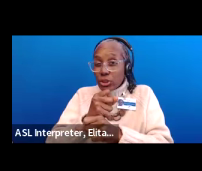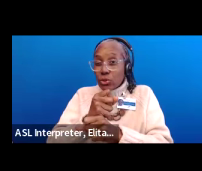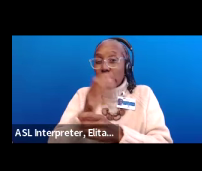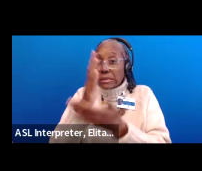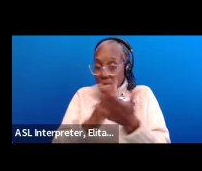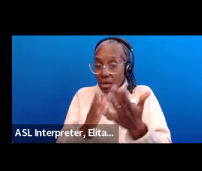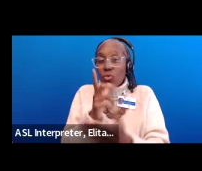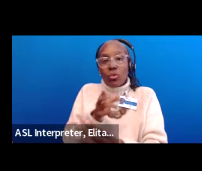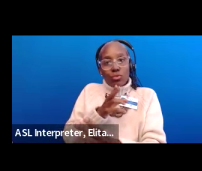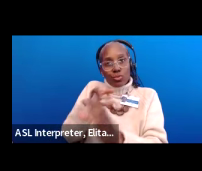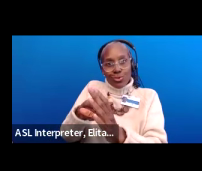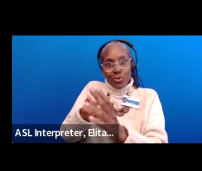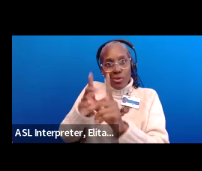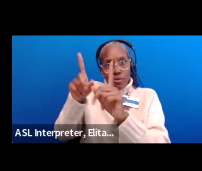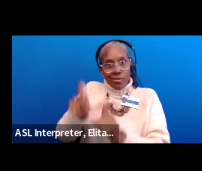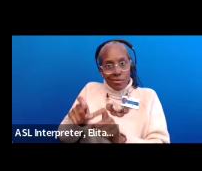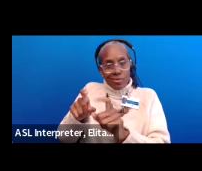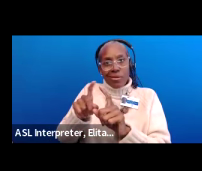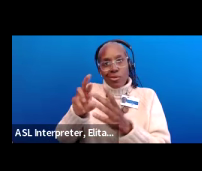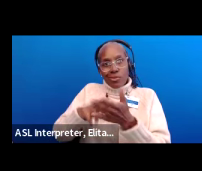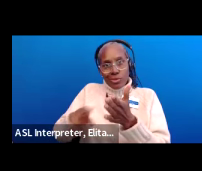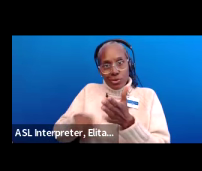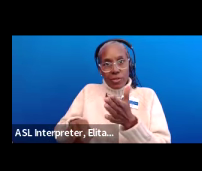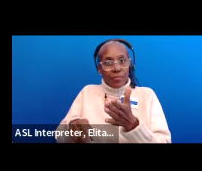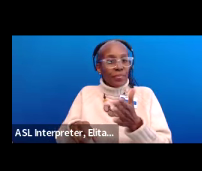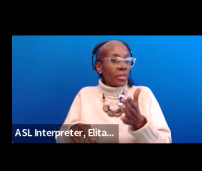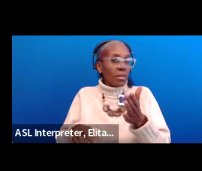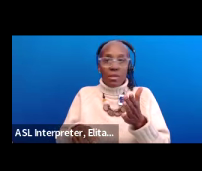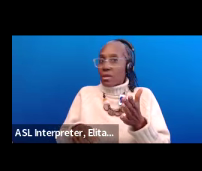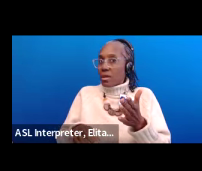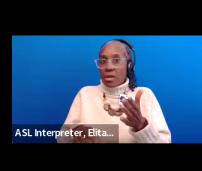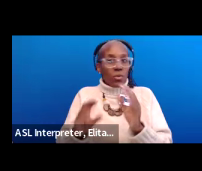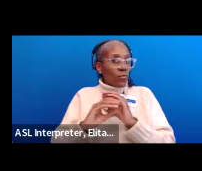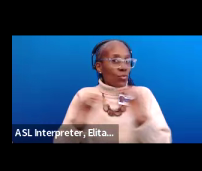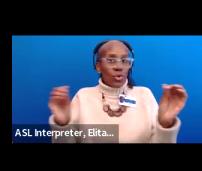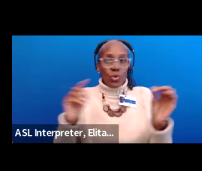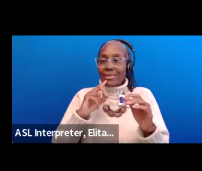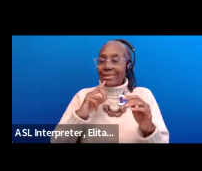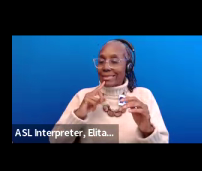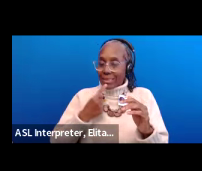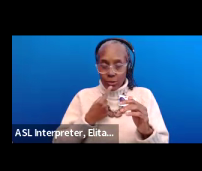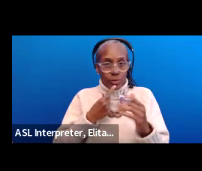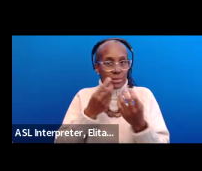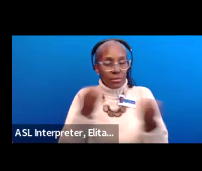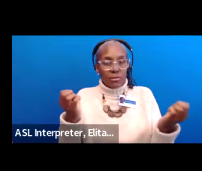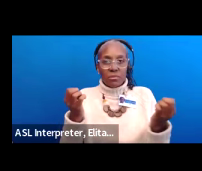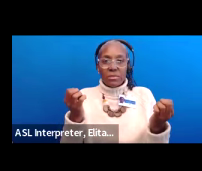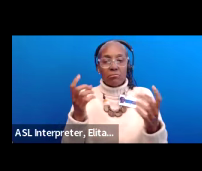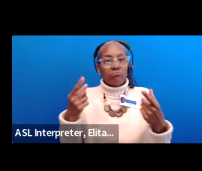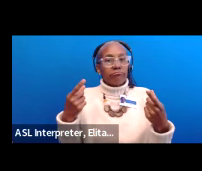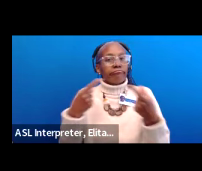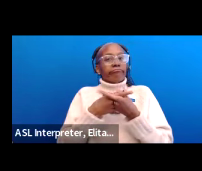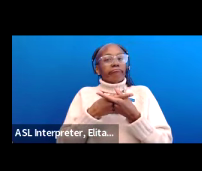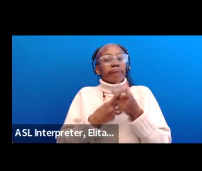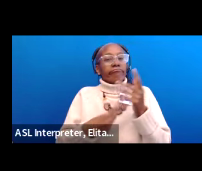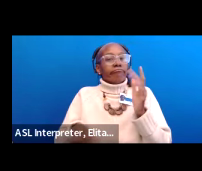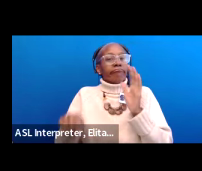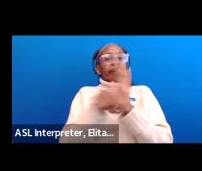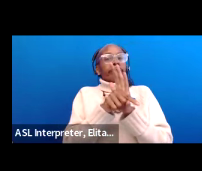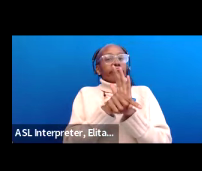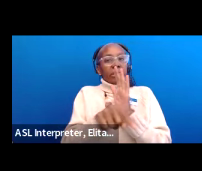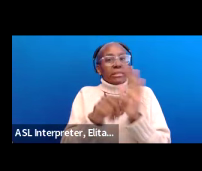trial. It's important to note we saw no serious device-related adverse events in this study that was conducted across